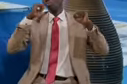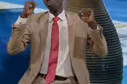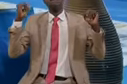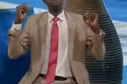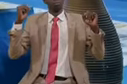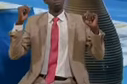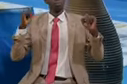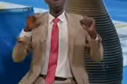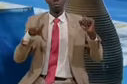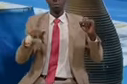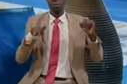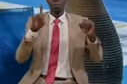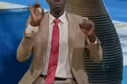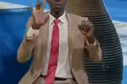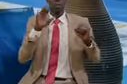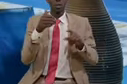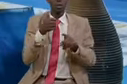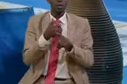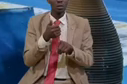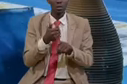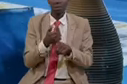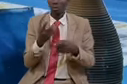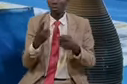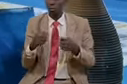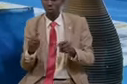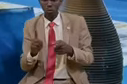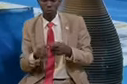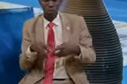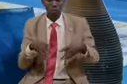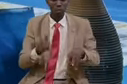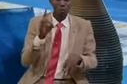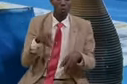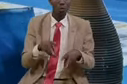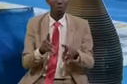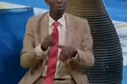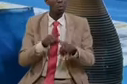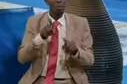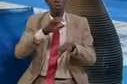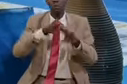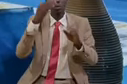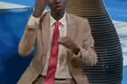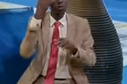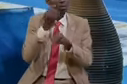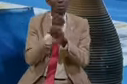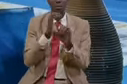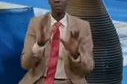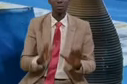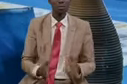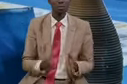your way, but you didn't know the Savior, you didn't know the Redeemer.